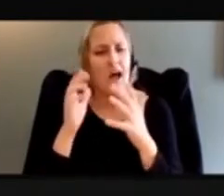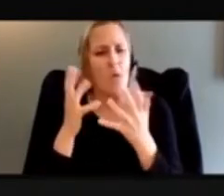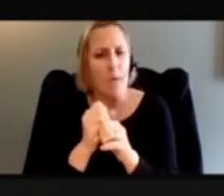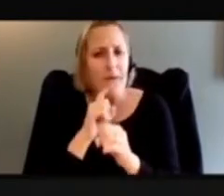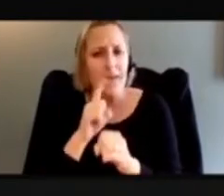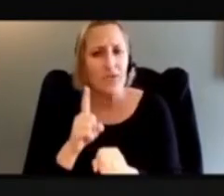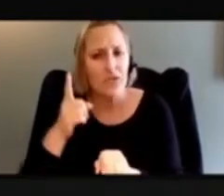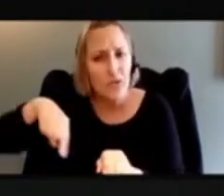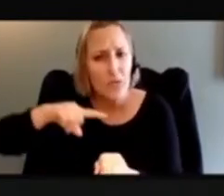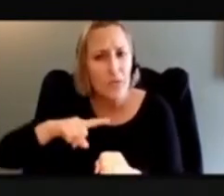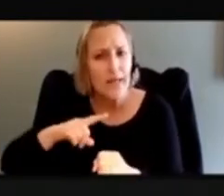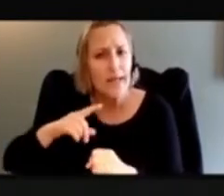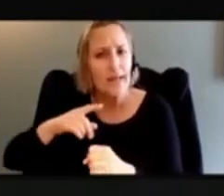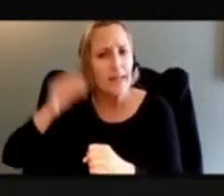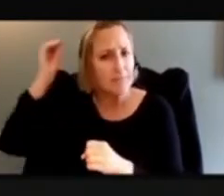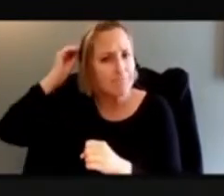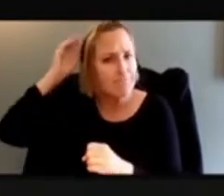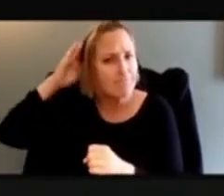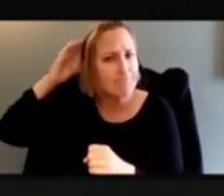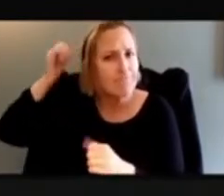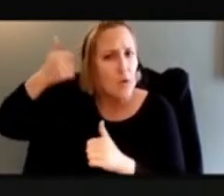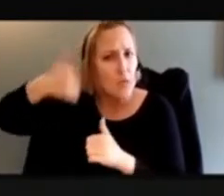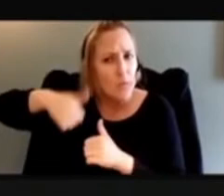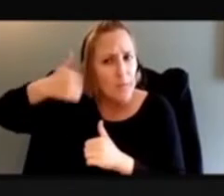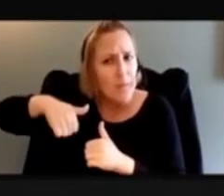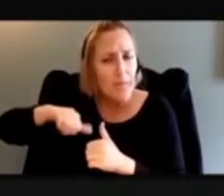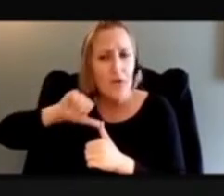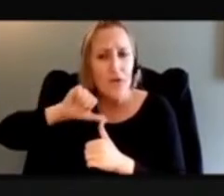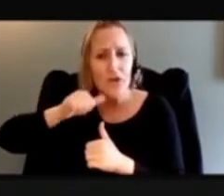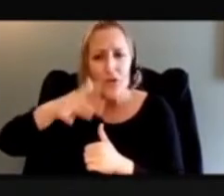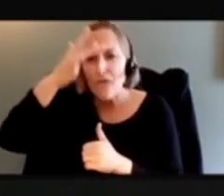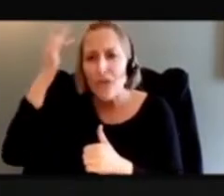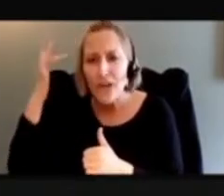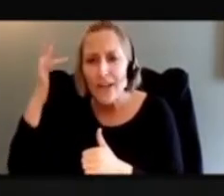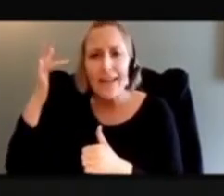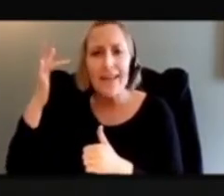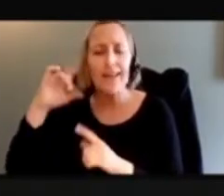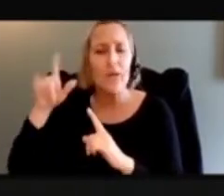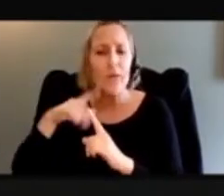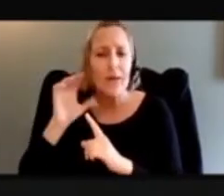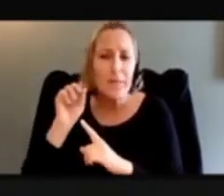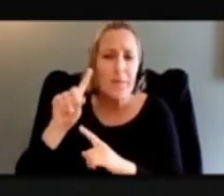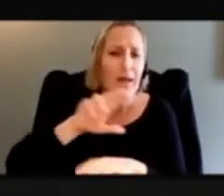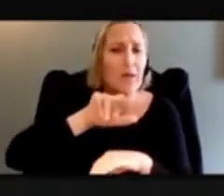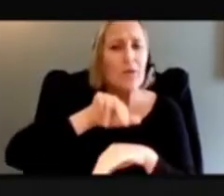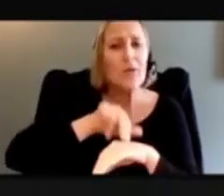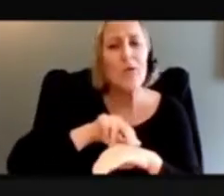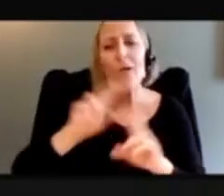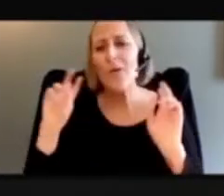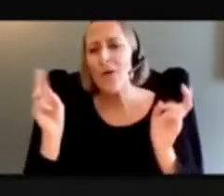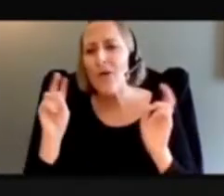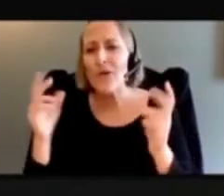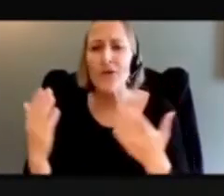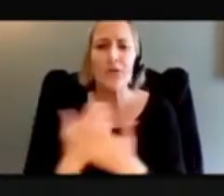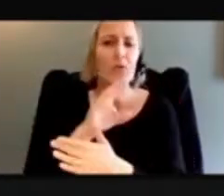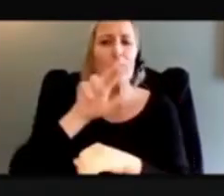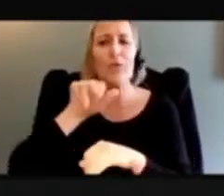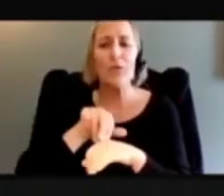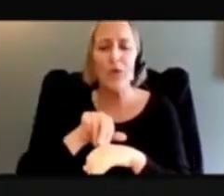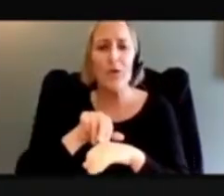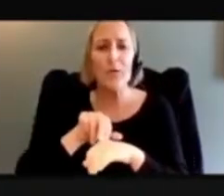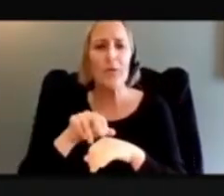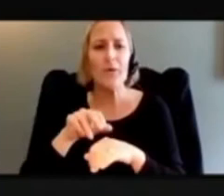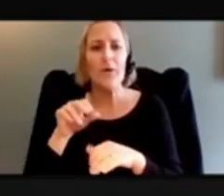carry that with us into everything that we do? So when Michael said, of course, you know, we're going back to a new normal, meaning